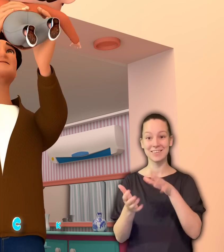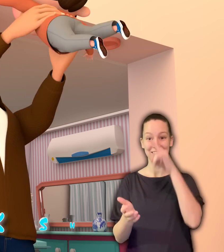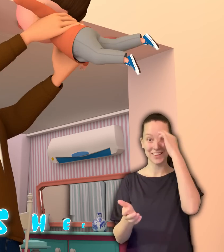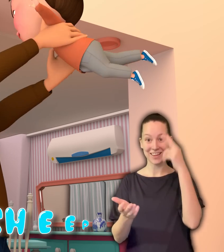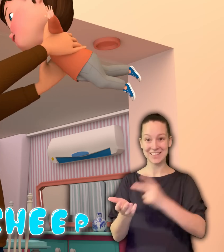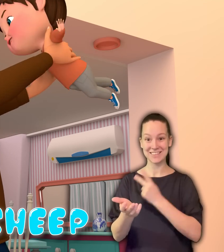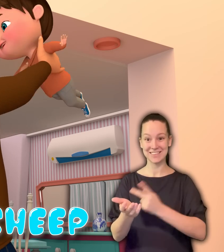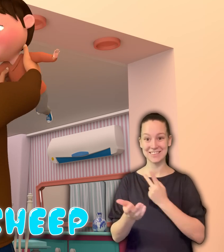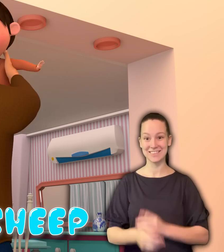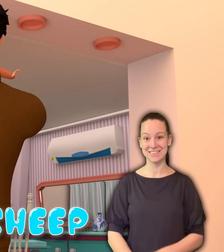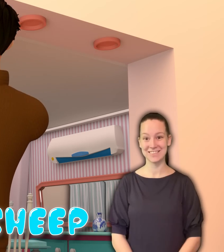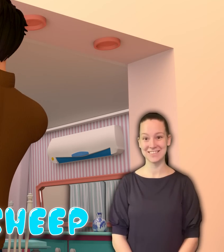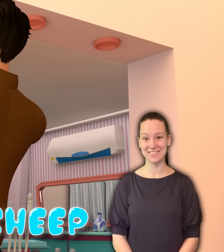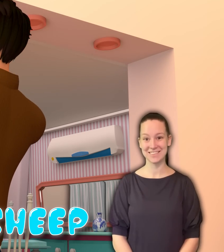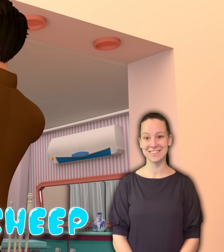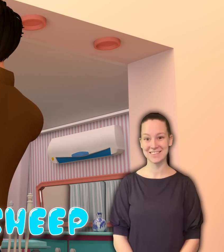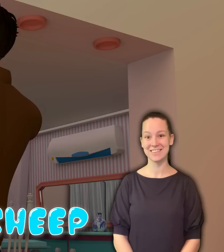baaba Black